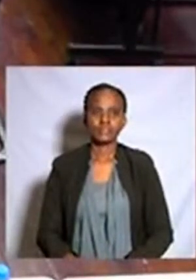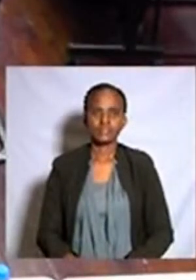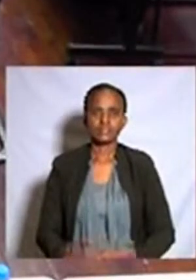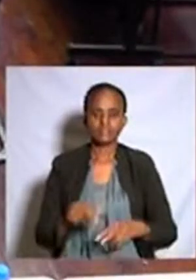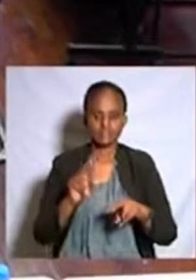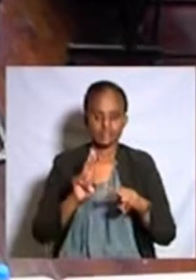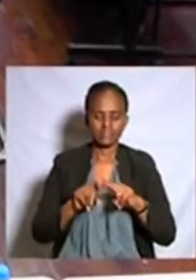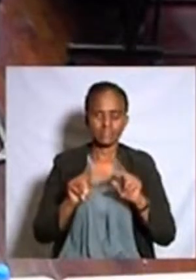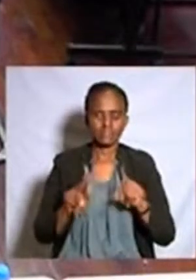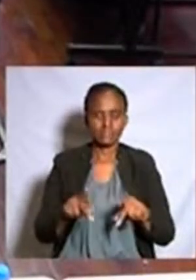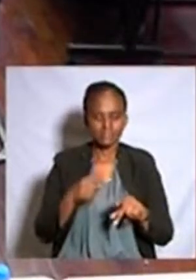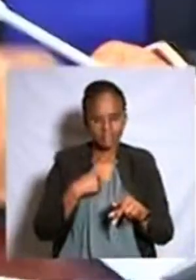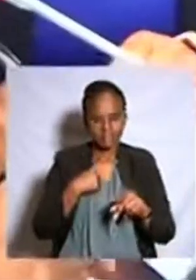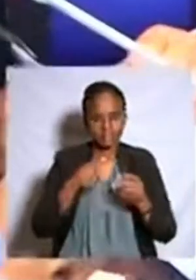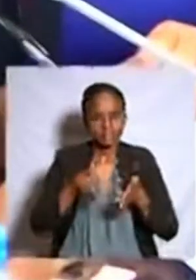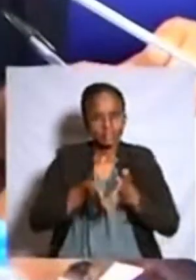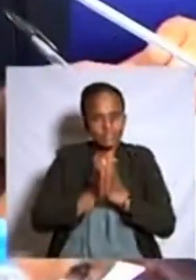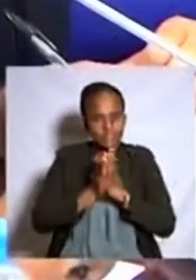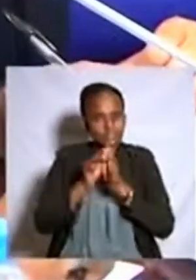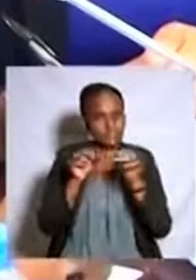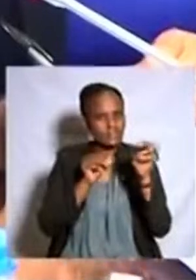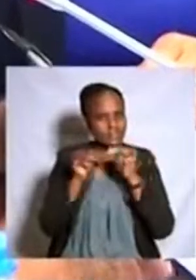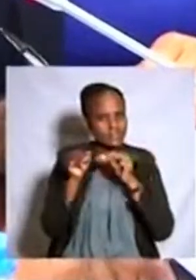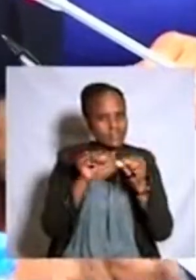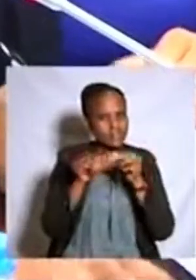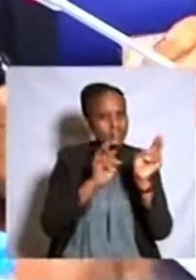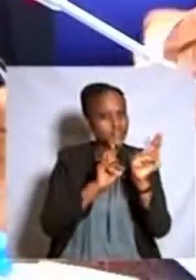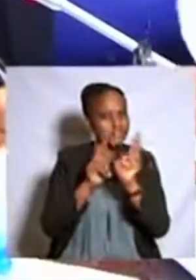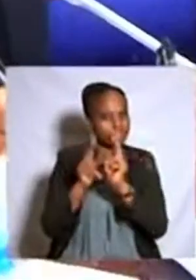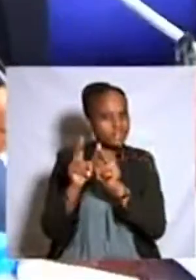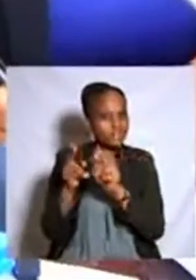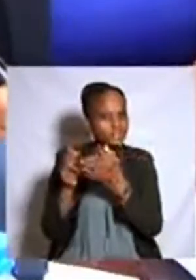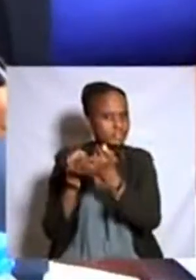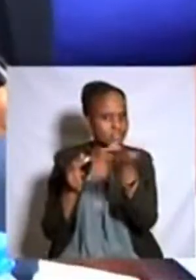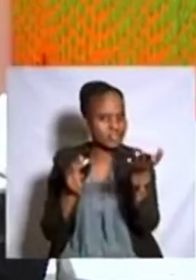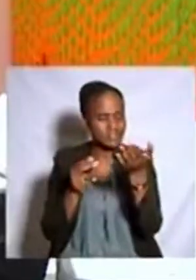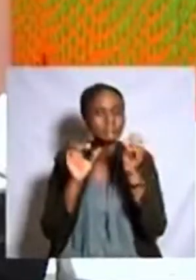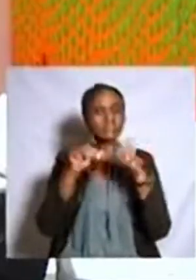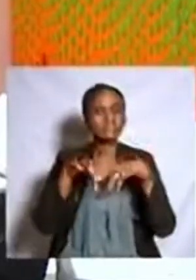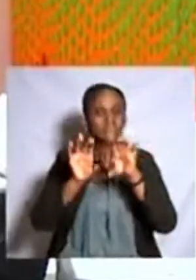Chair, let me ask management, I think, to respond as an operation. Please, go ahead.